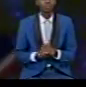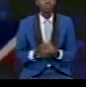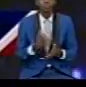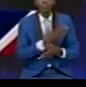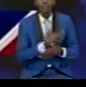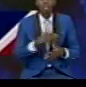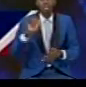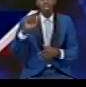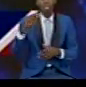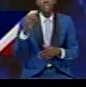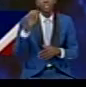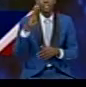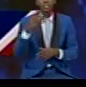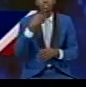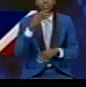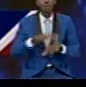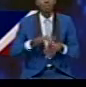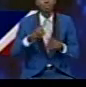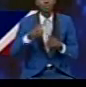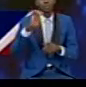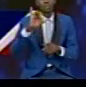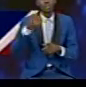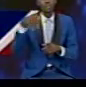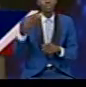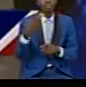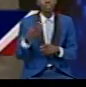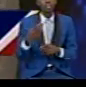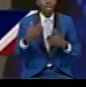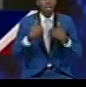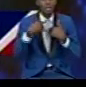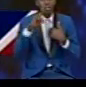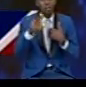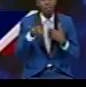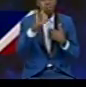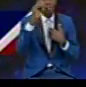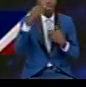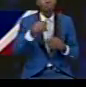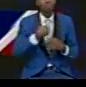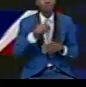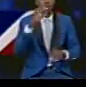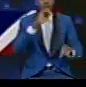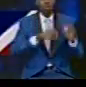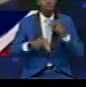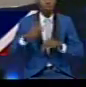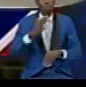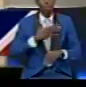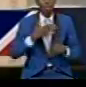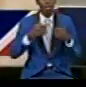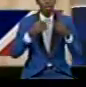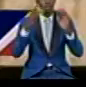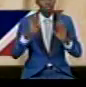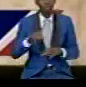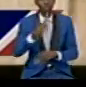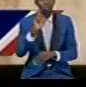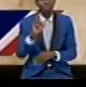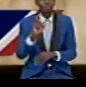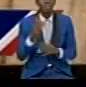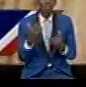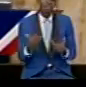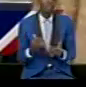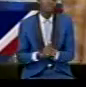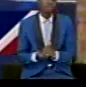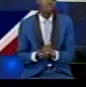Ahab said to Elijah, "Hast thou found me, O mine enemy?" Now,